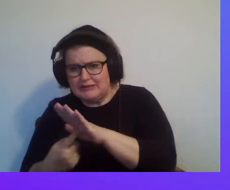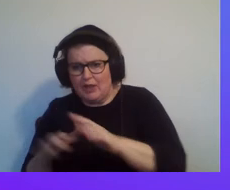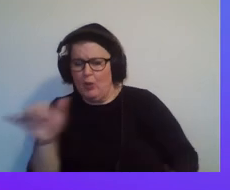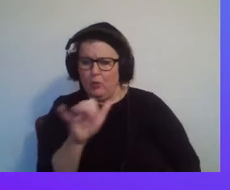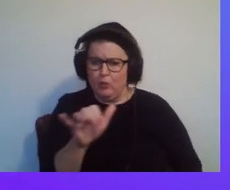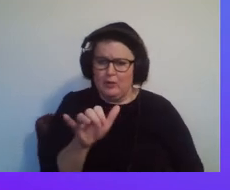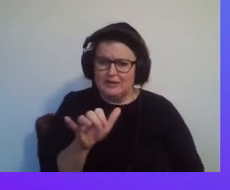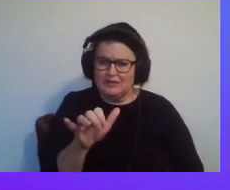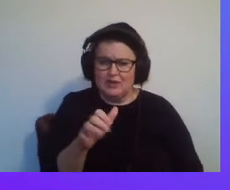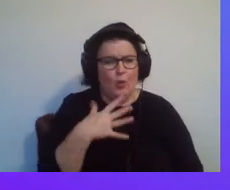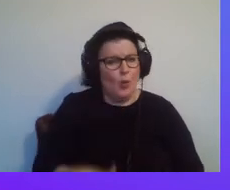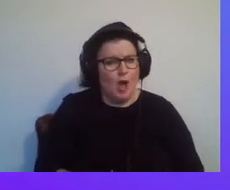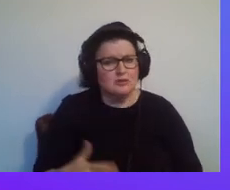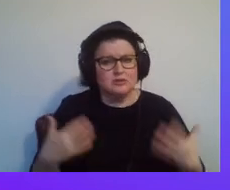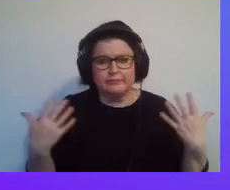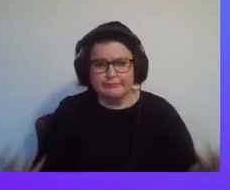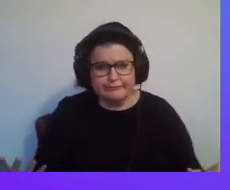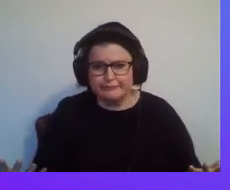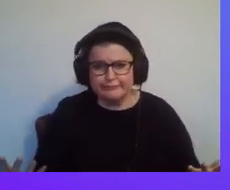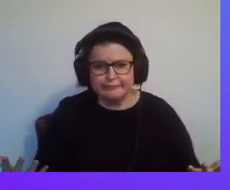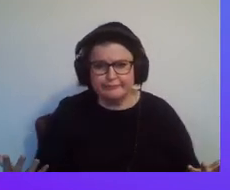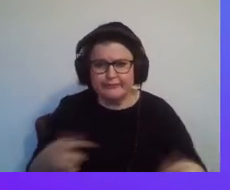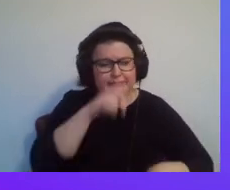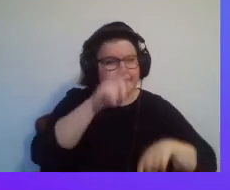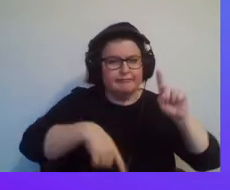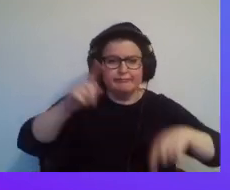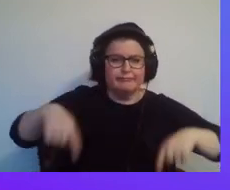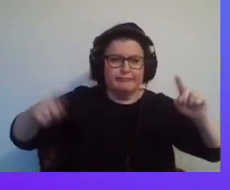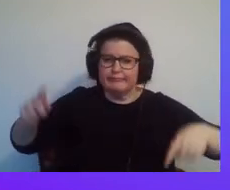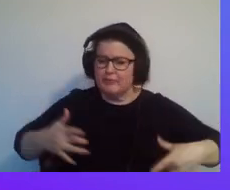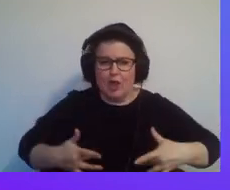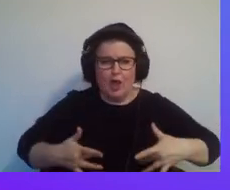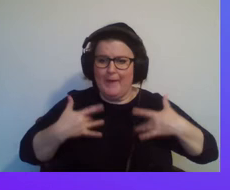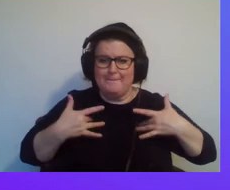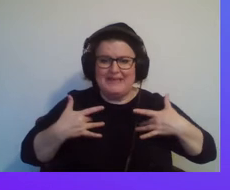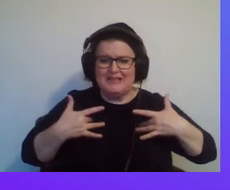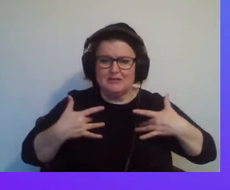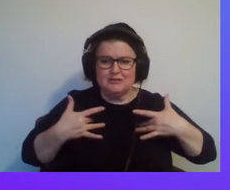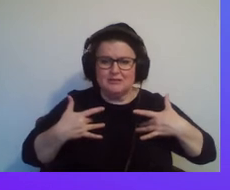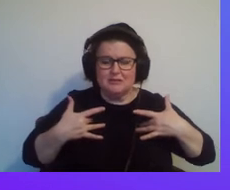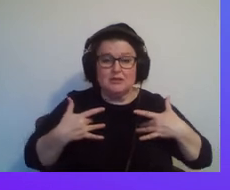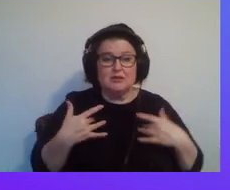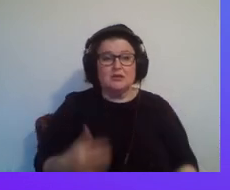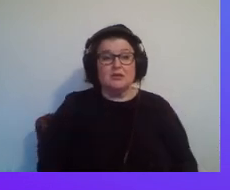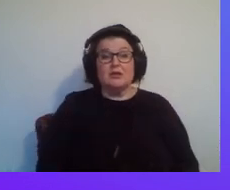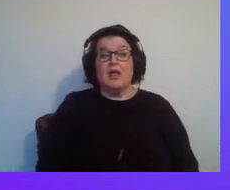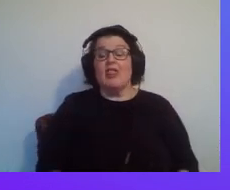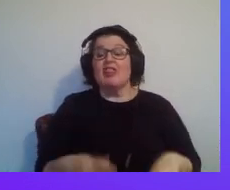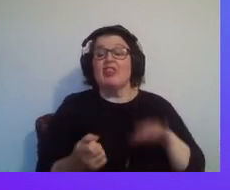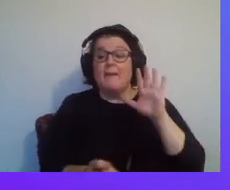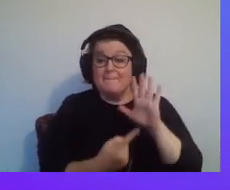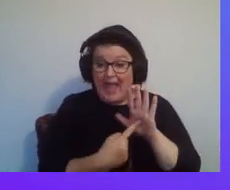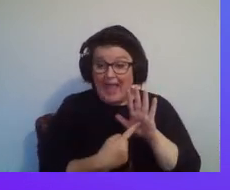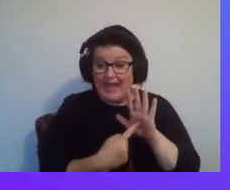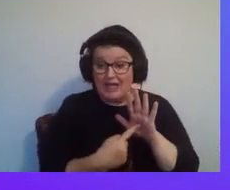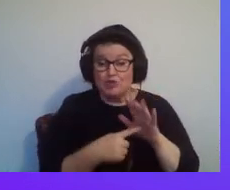what I've said, that the strongest predictor of severe disease and dying from this disease is age, right? And that's